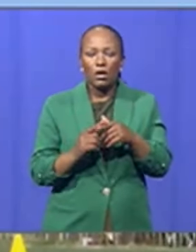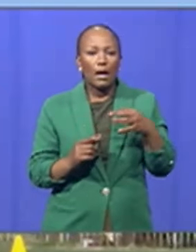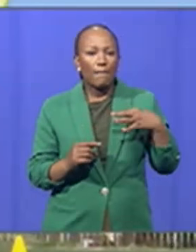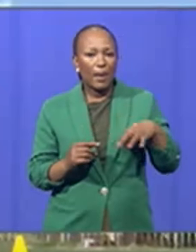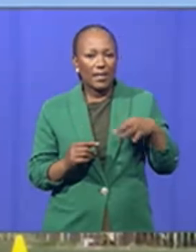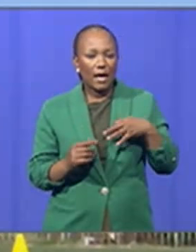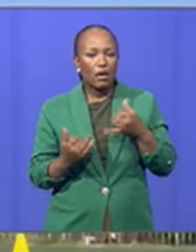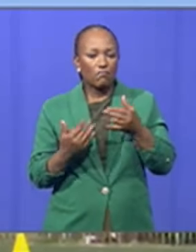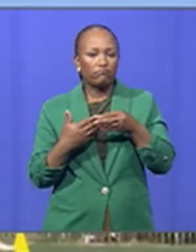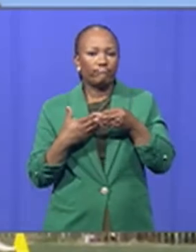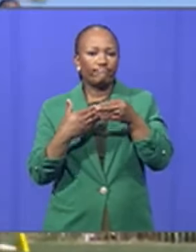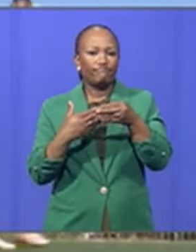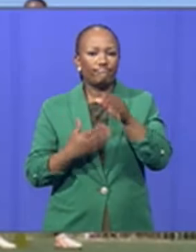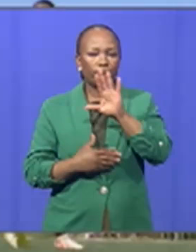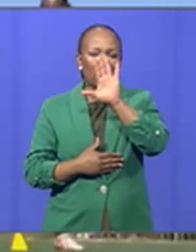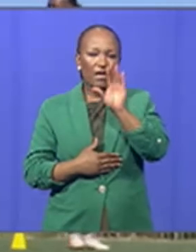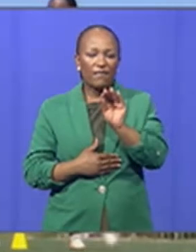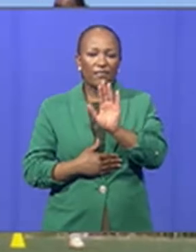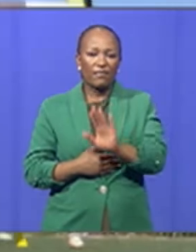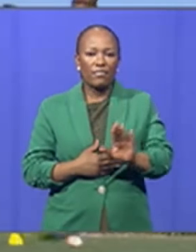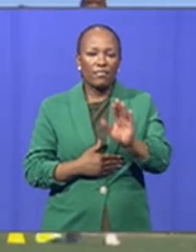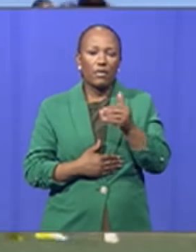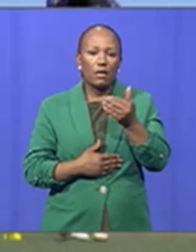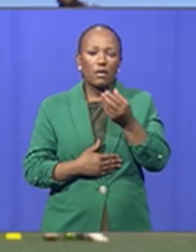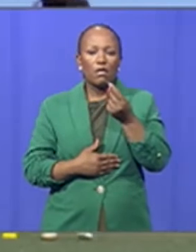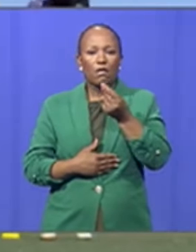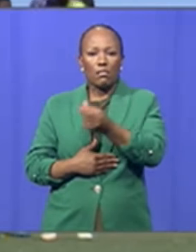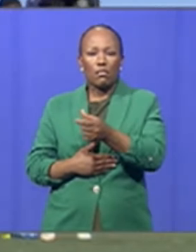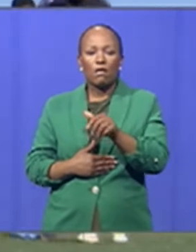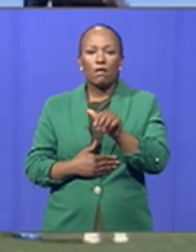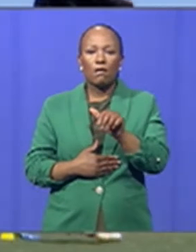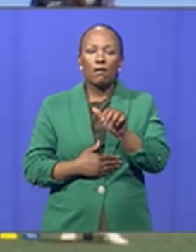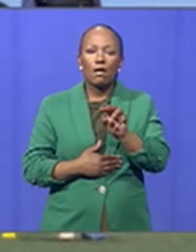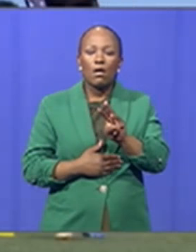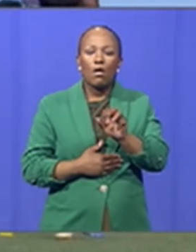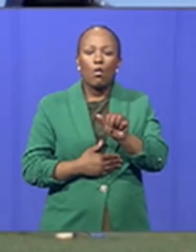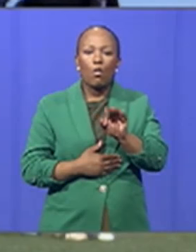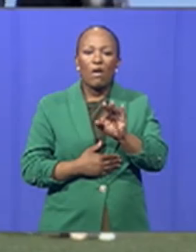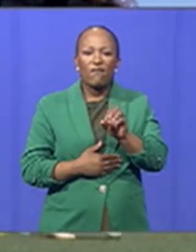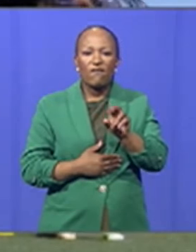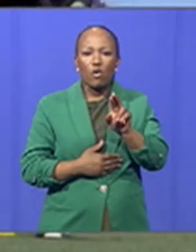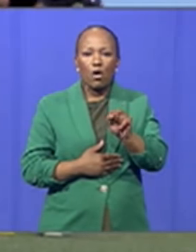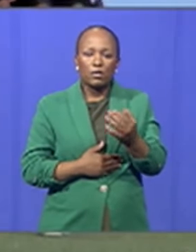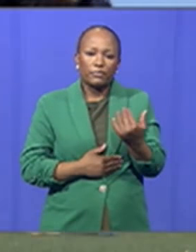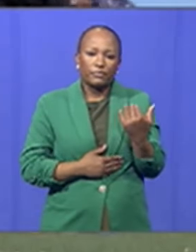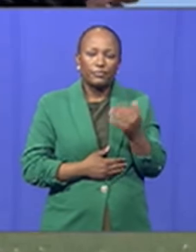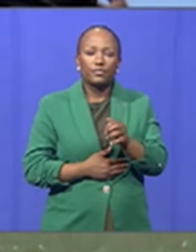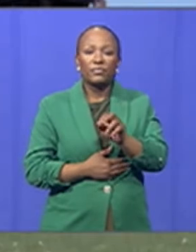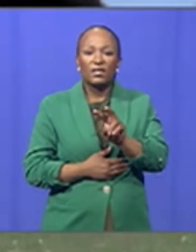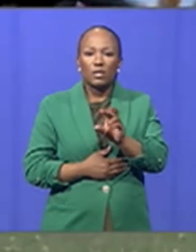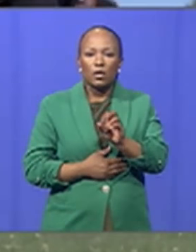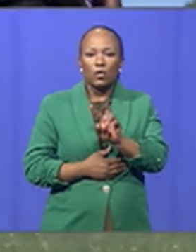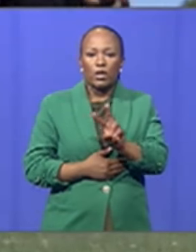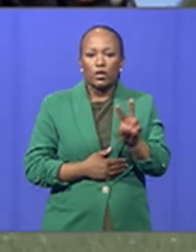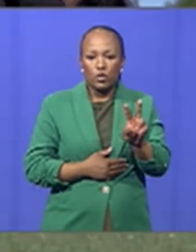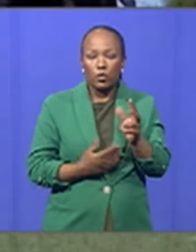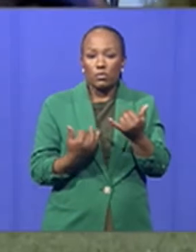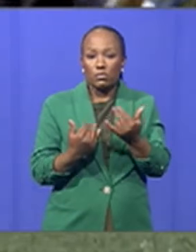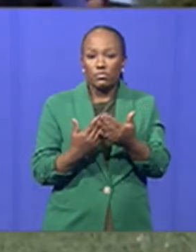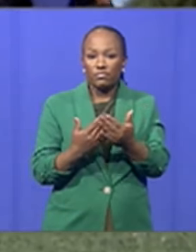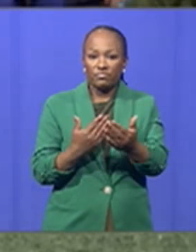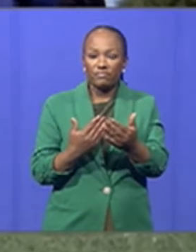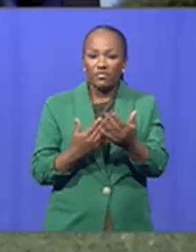se sa dietile pele kontinente morago ga go fenya phadišano ya WAFCON ka ngwaga wa 2022. E fela thaloko ya bona dipapading